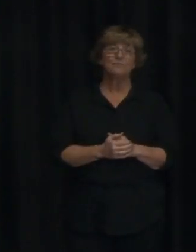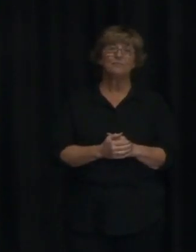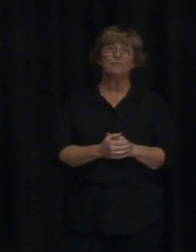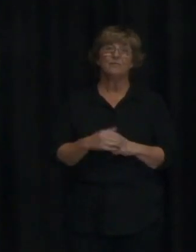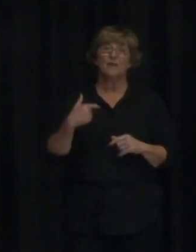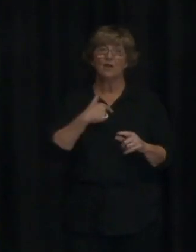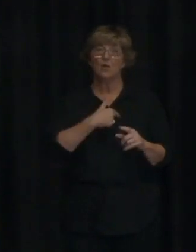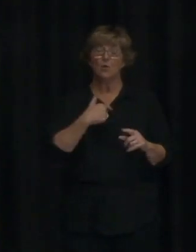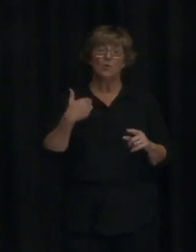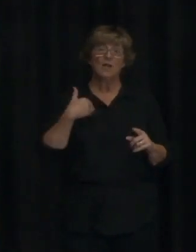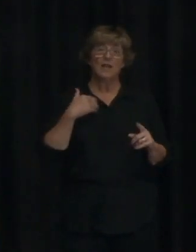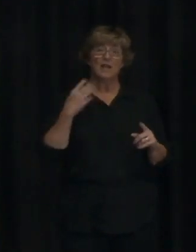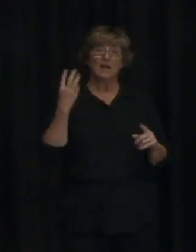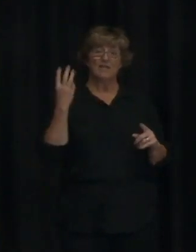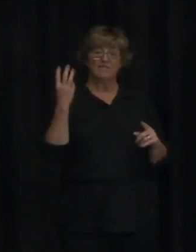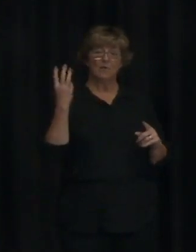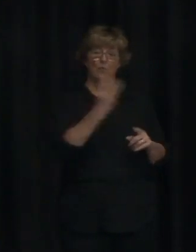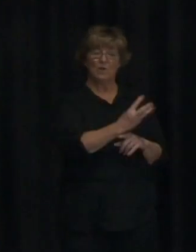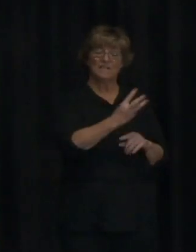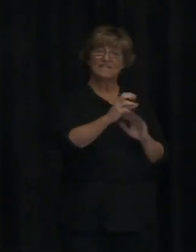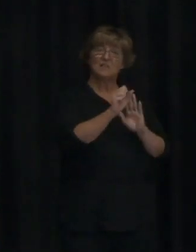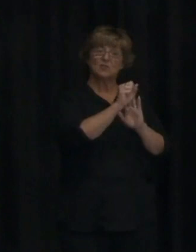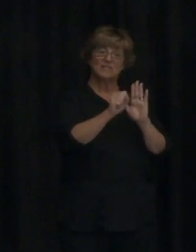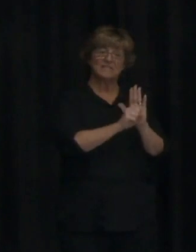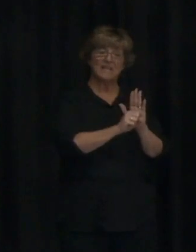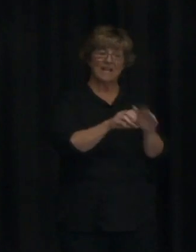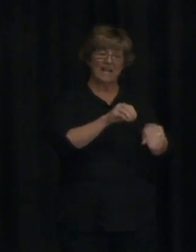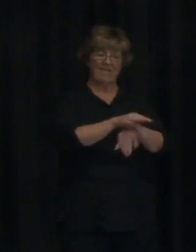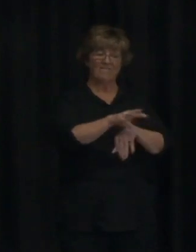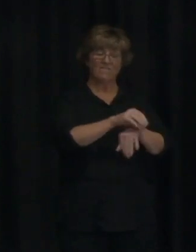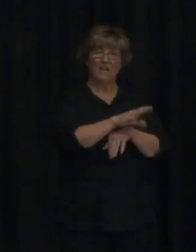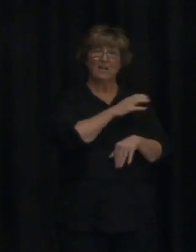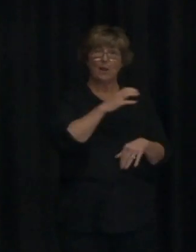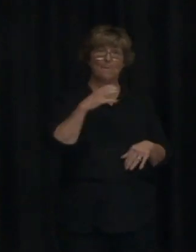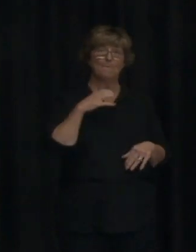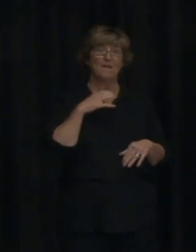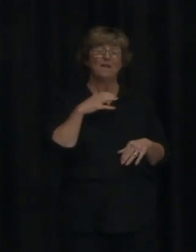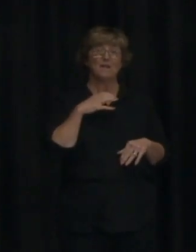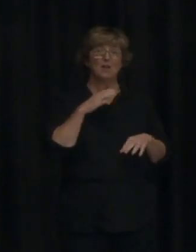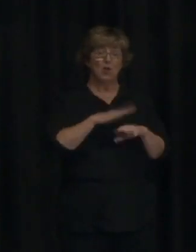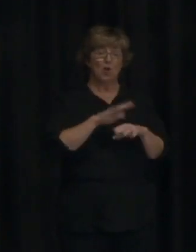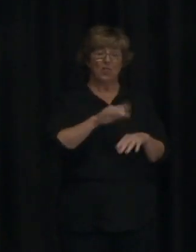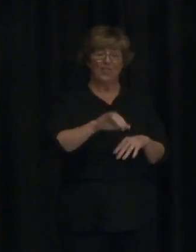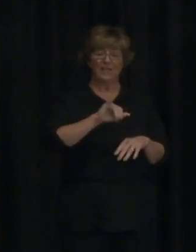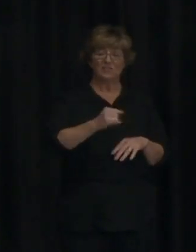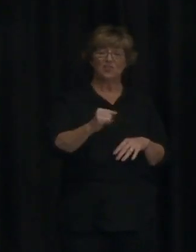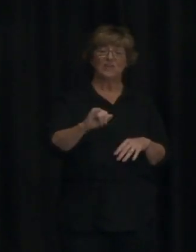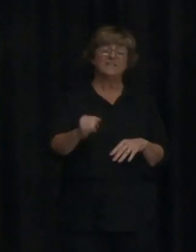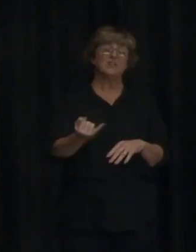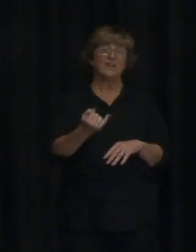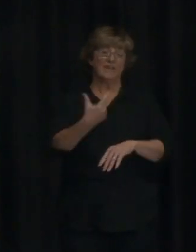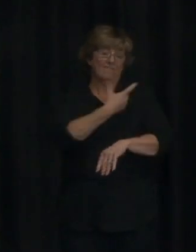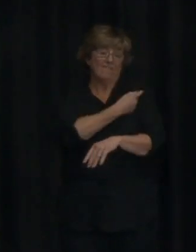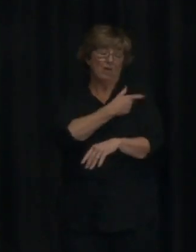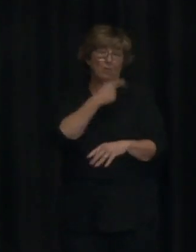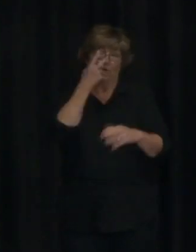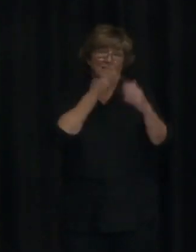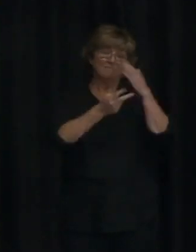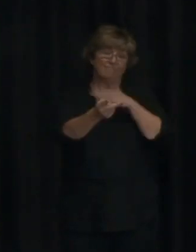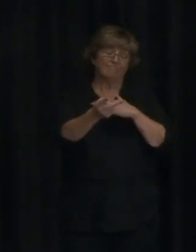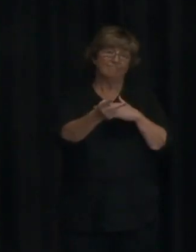State Scientific Advisory Committee that's meeting today on the safety and efficacy of the J&J vaccine. We anticipate